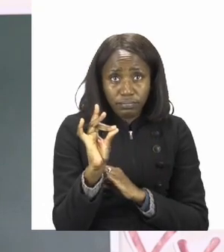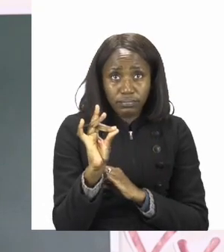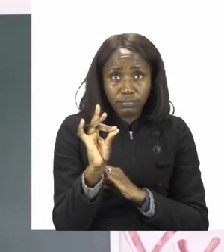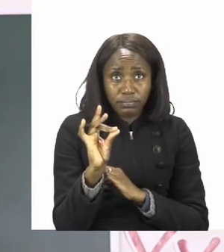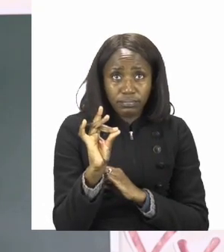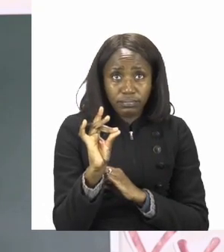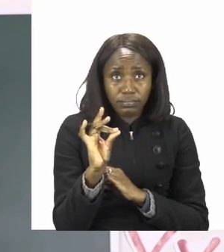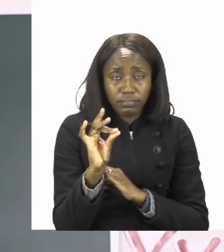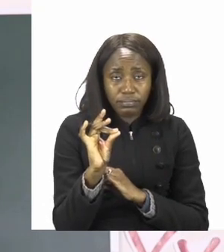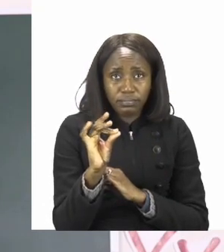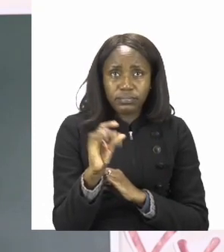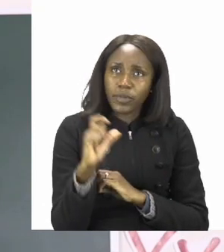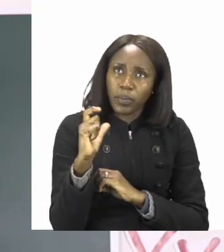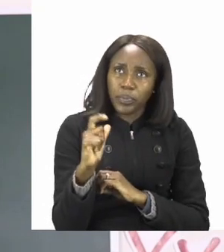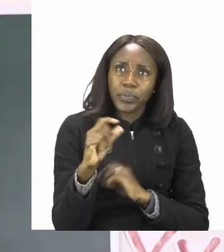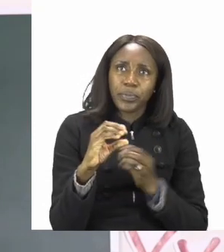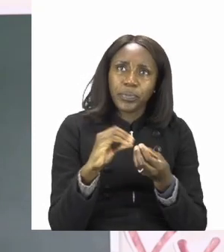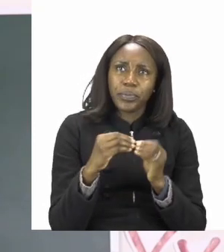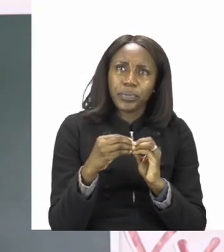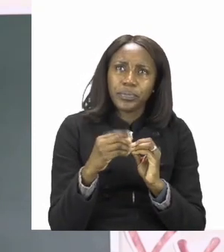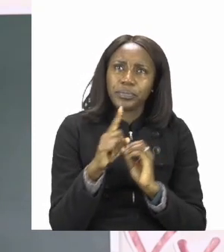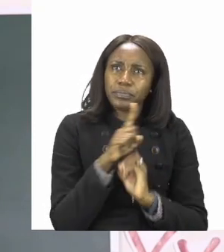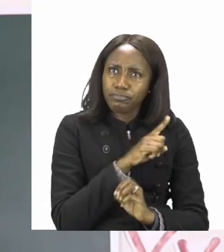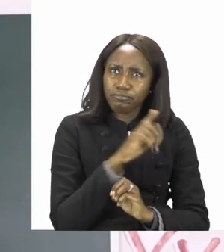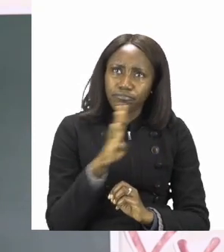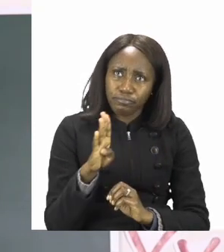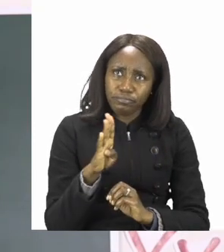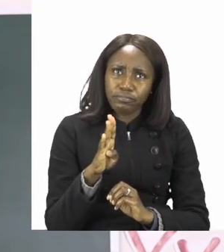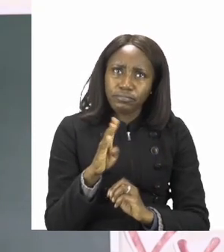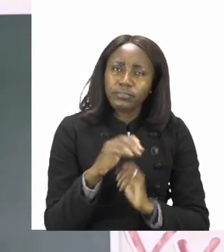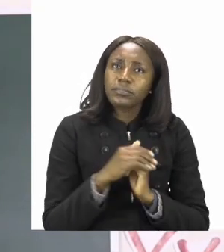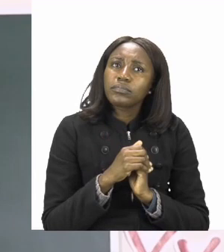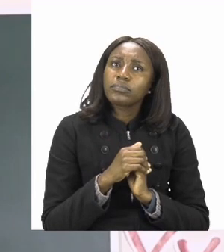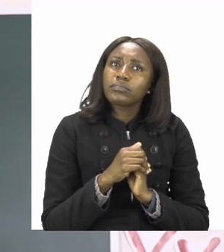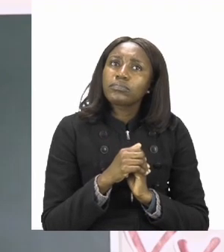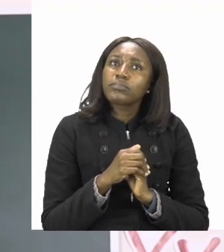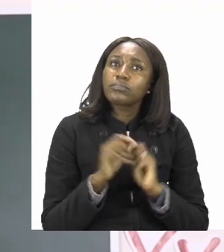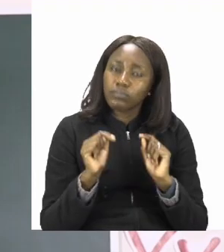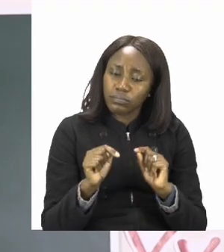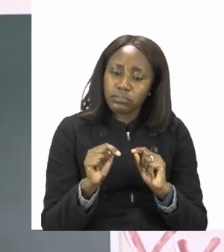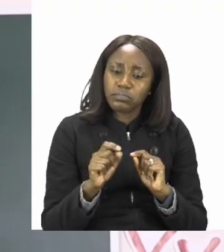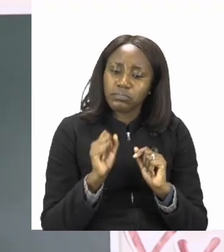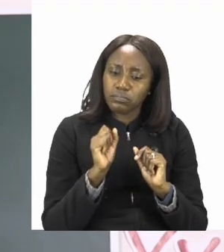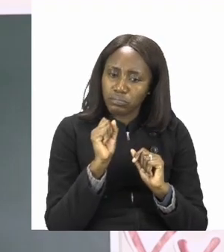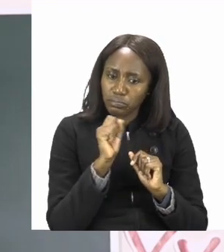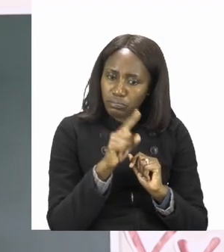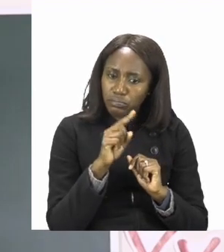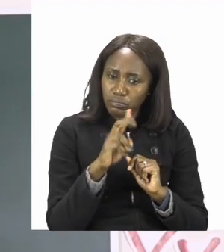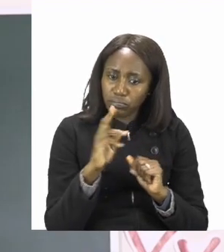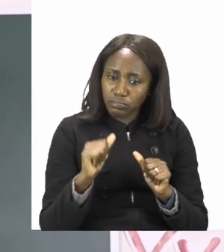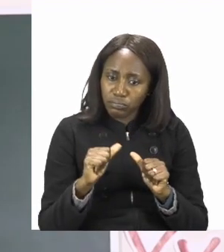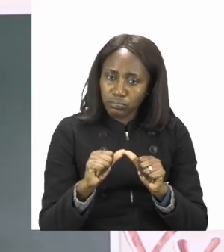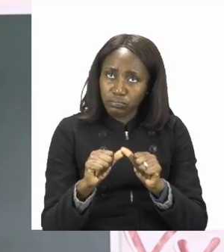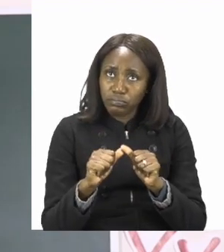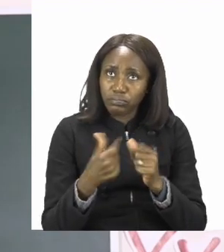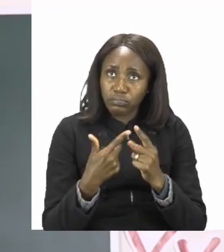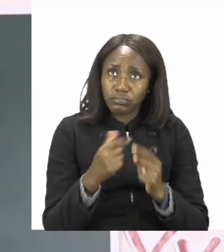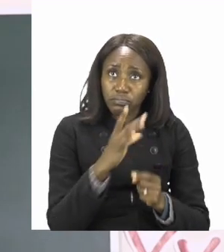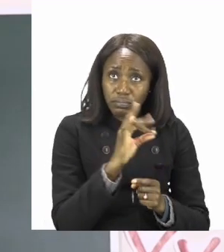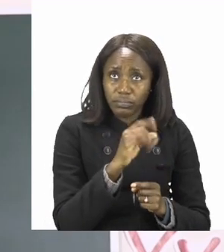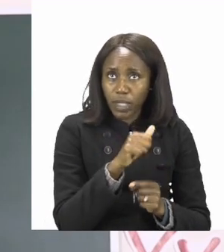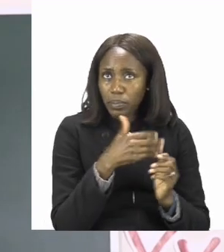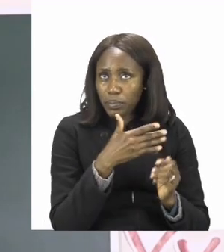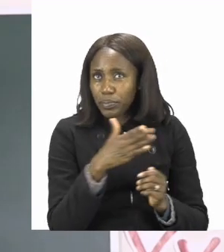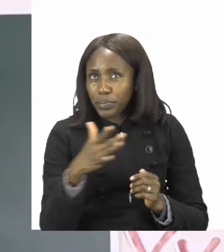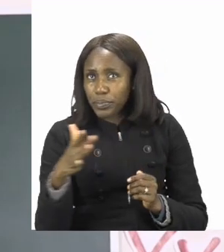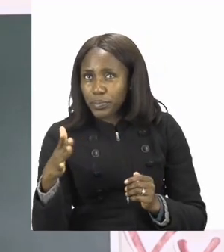is 8. So what we do is we count from 8 going to 14. So